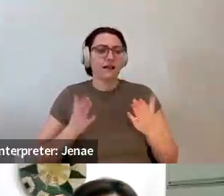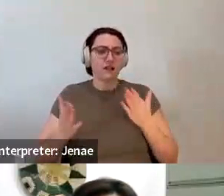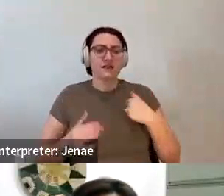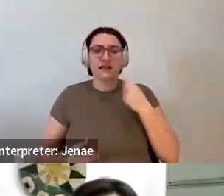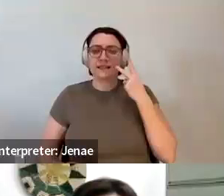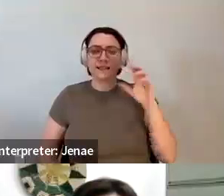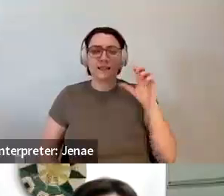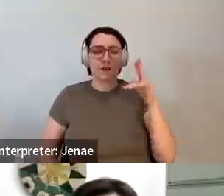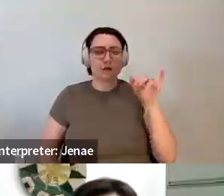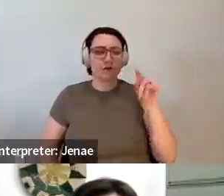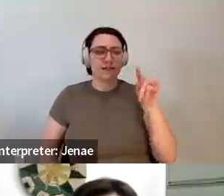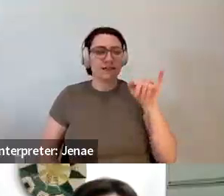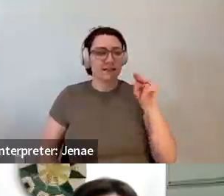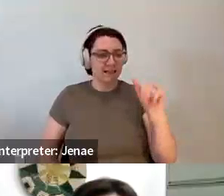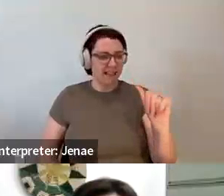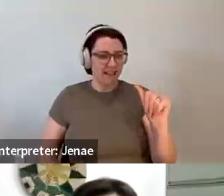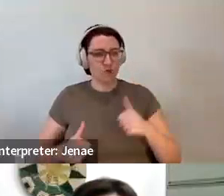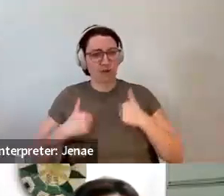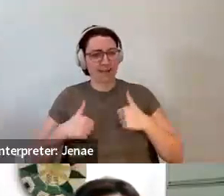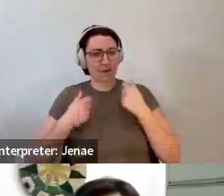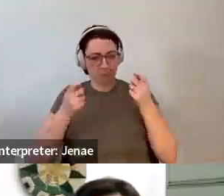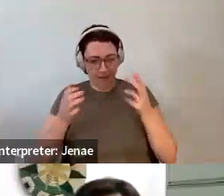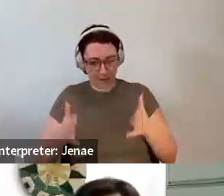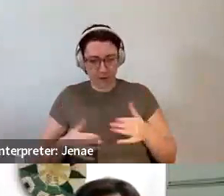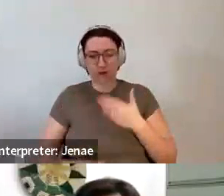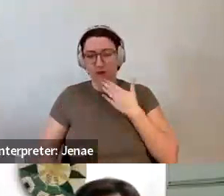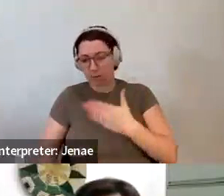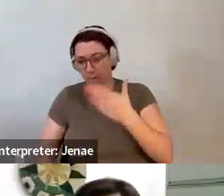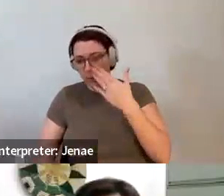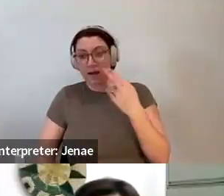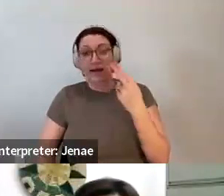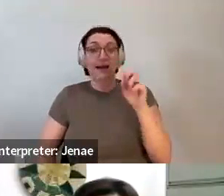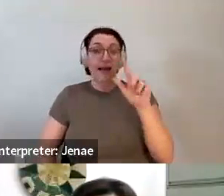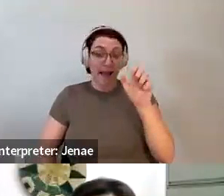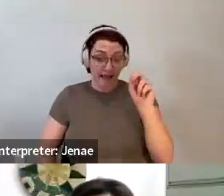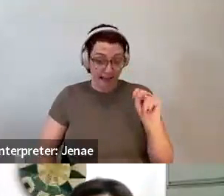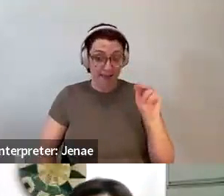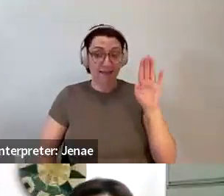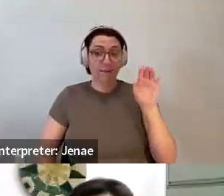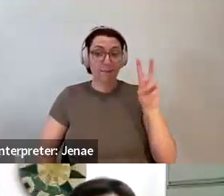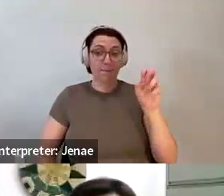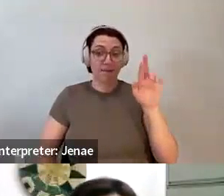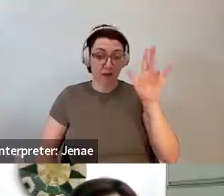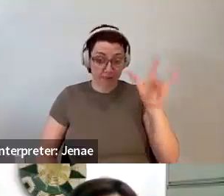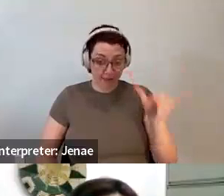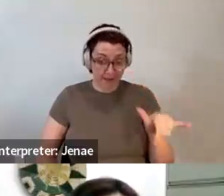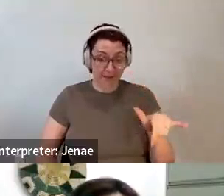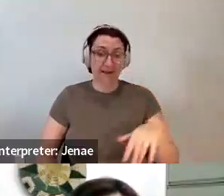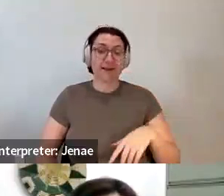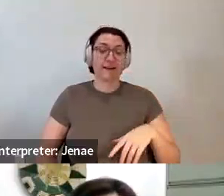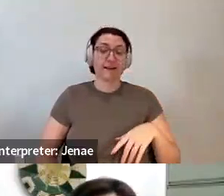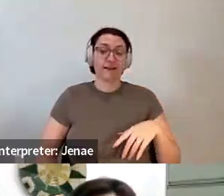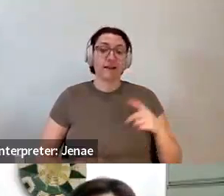Christina Lane, residential manager, good morning. And then our manager Helen is on, and Beverly from Community Services. And